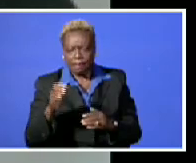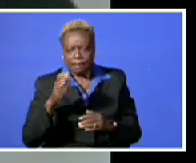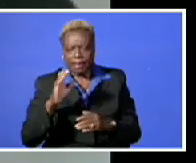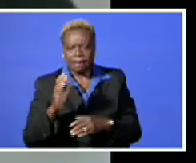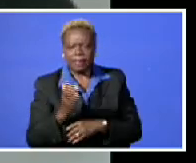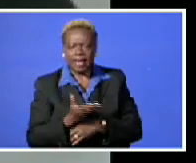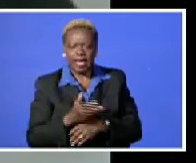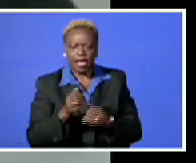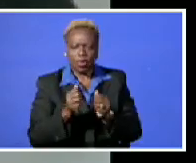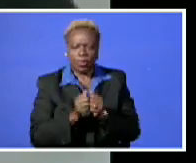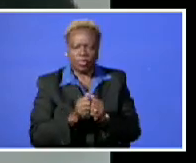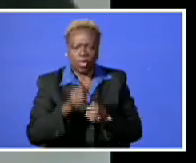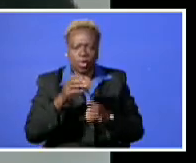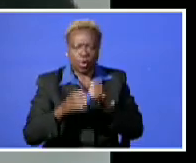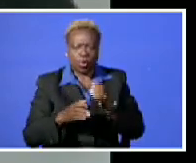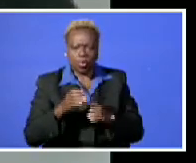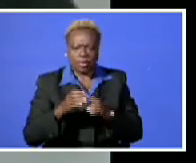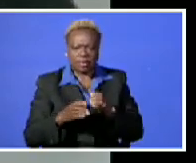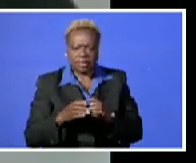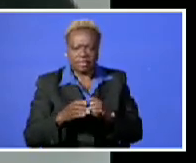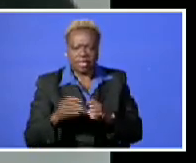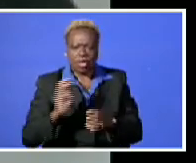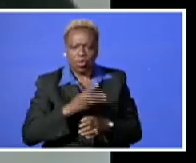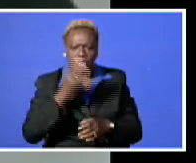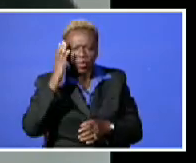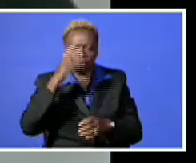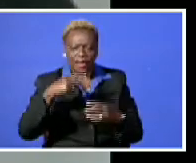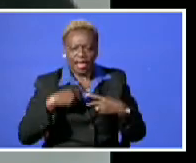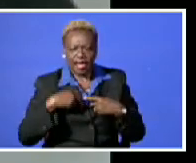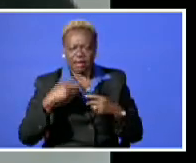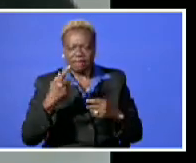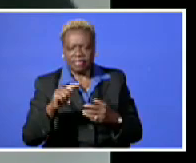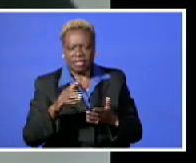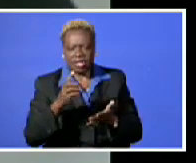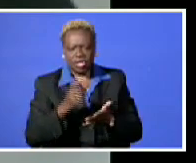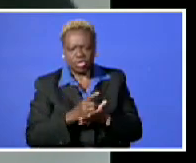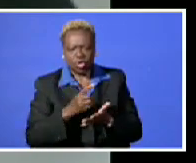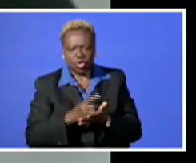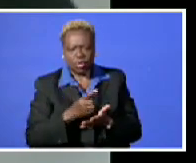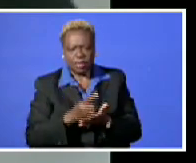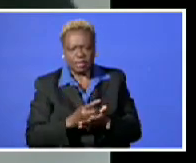will have the documents in conjunction with what they're rolling out and going forward.